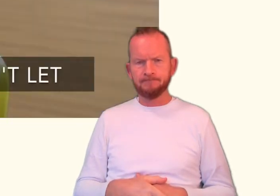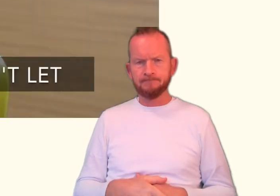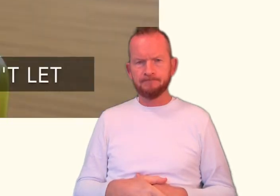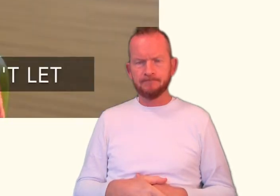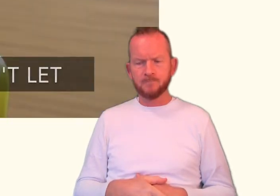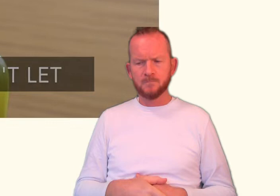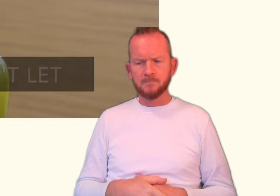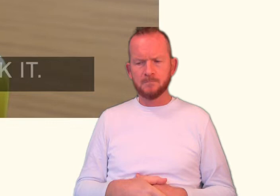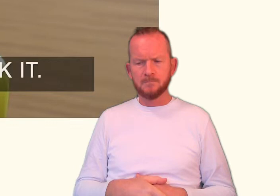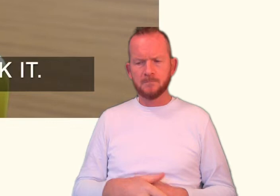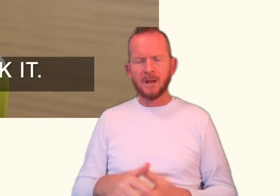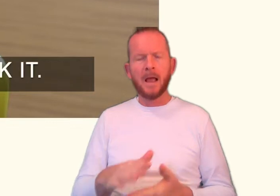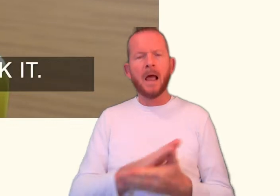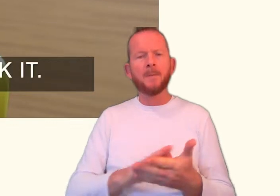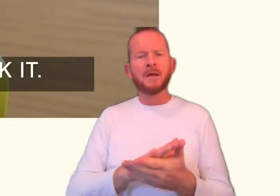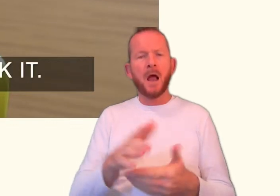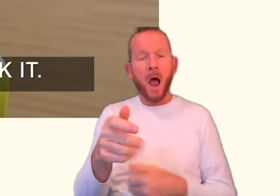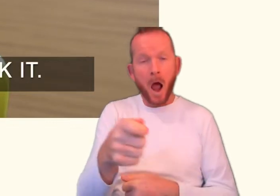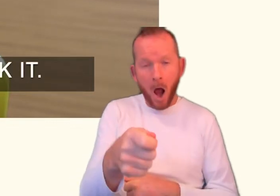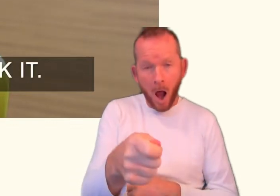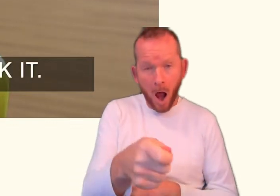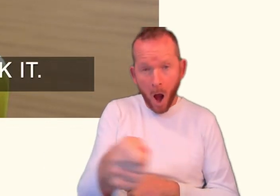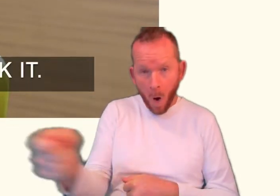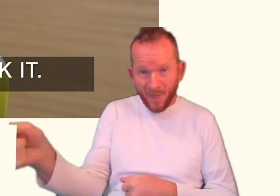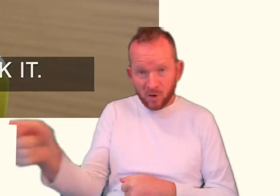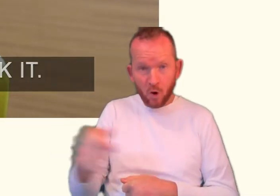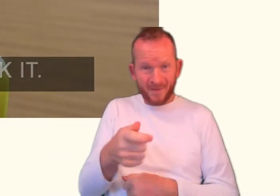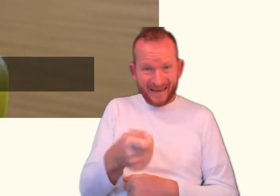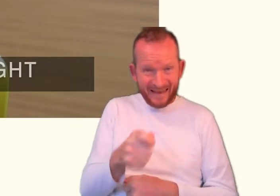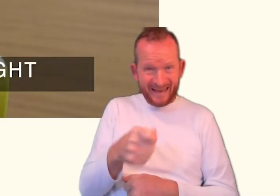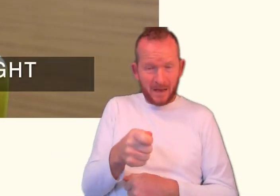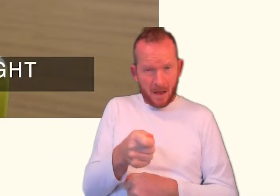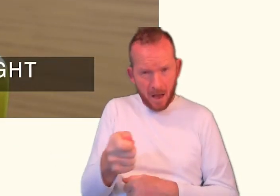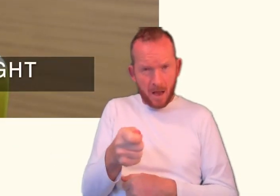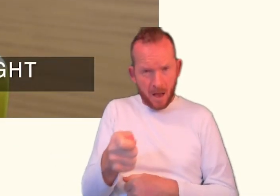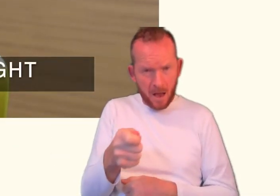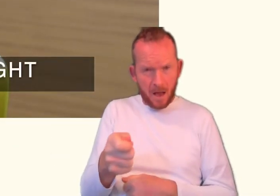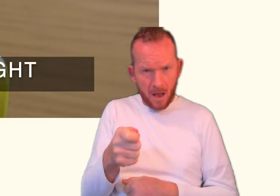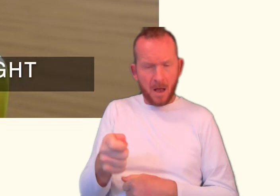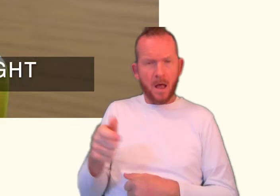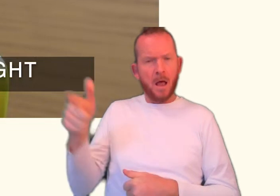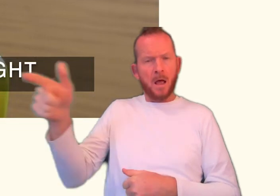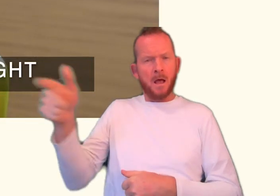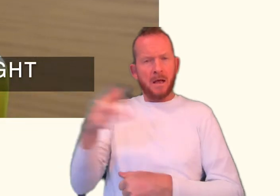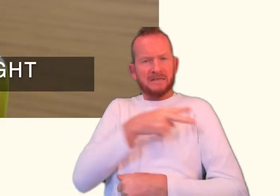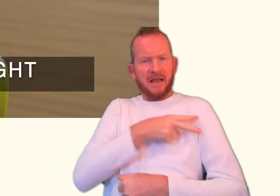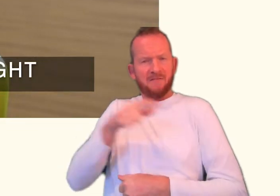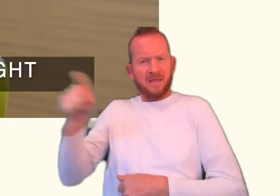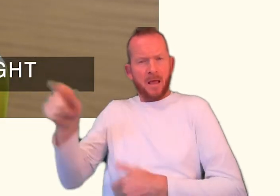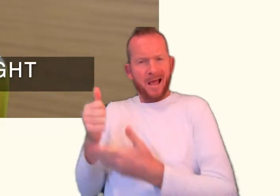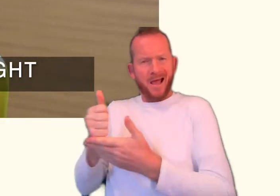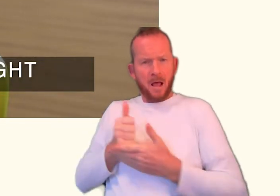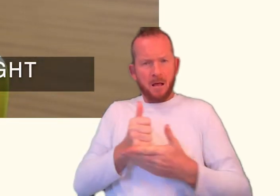I mean, opening that door, that key wouldn't let me open it. Then the concierge took it. And then I went